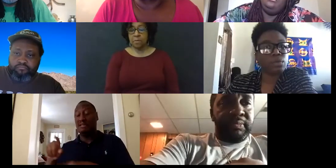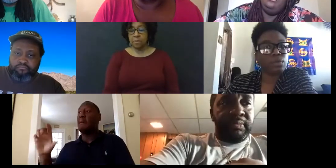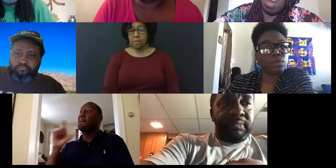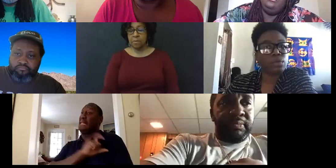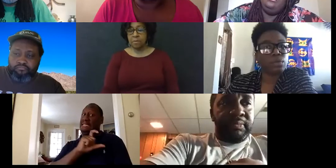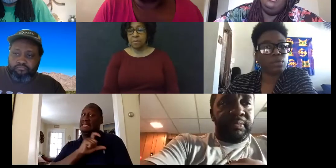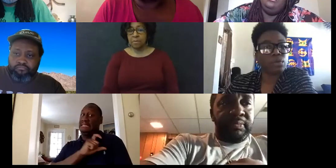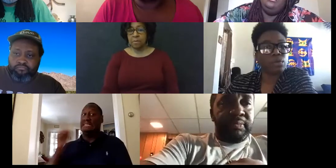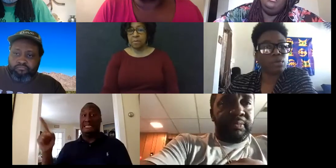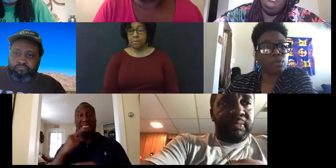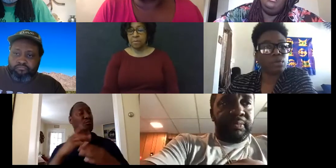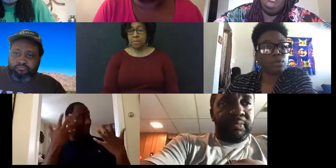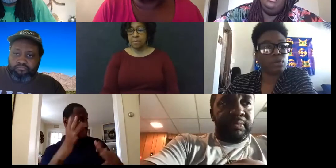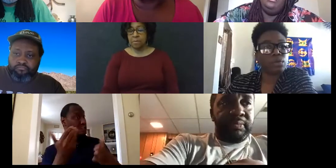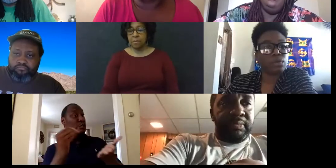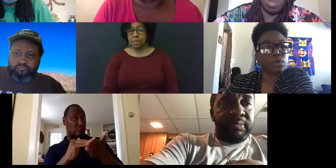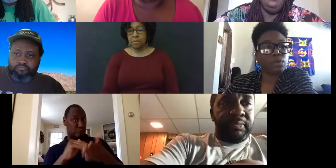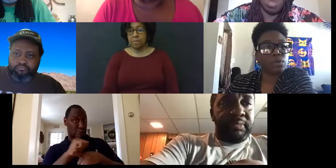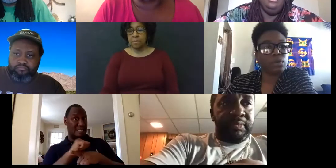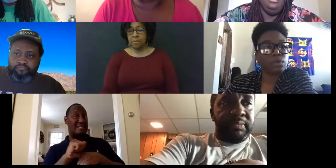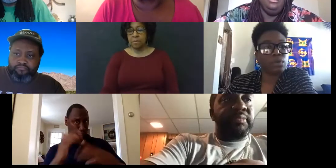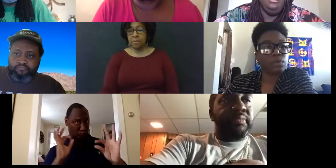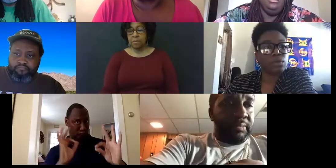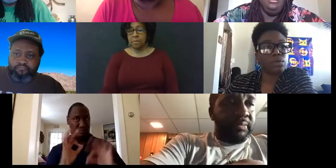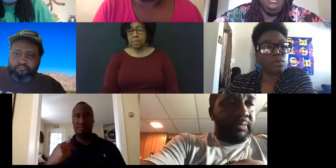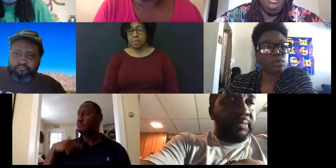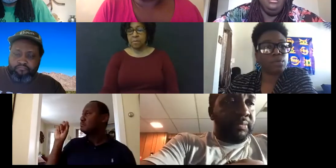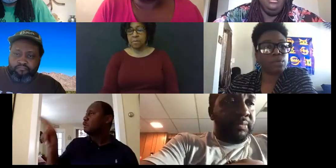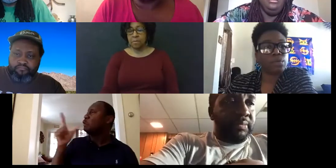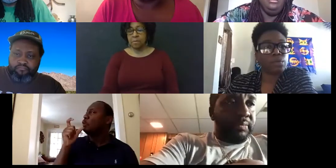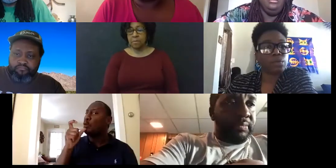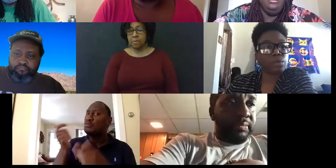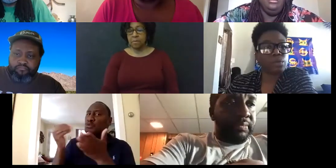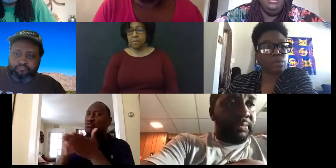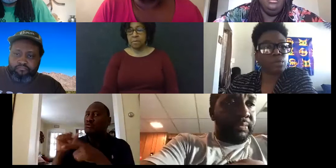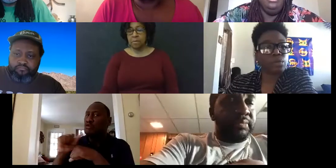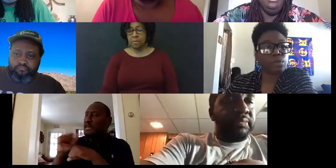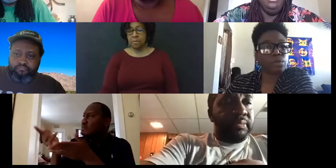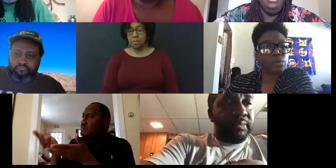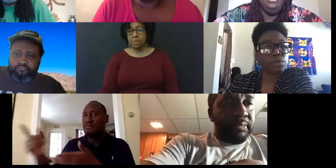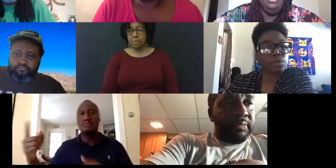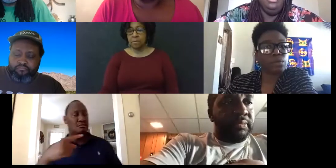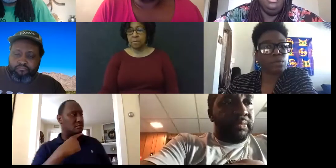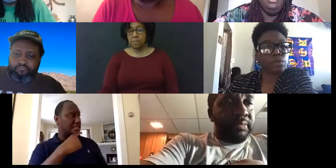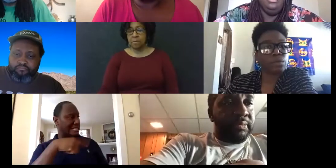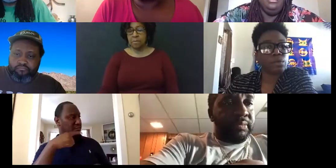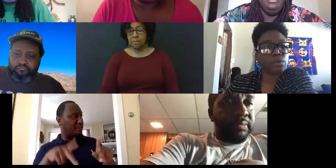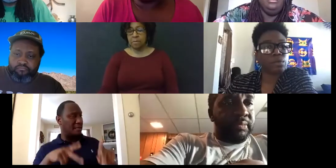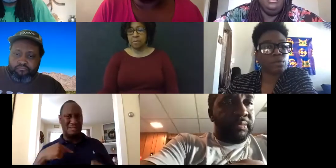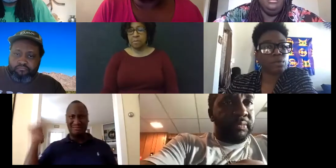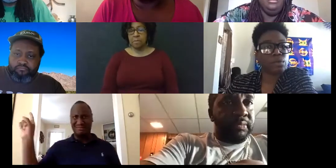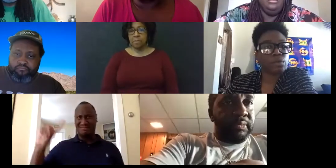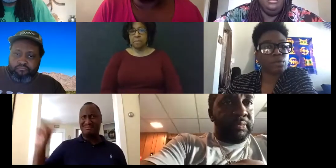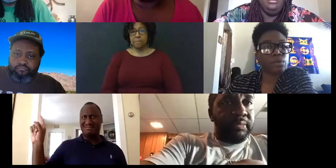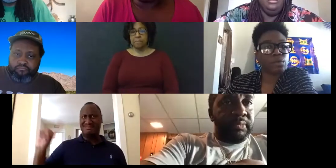you know, when you were talking about that situation with the police, and they do need training, but you know who they want to hire